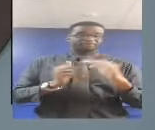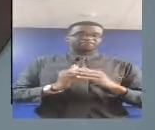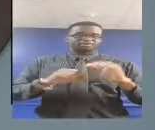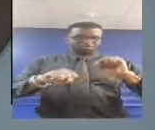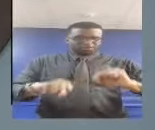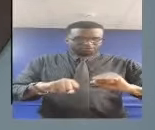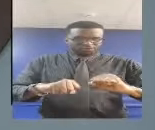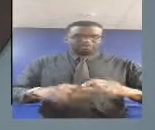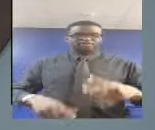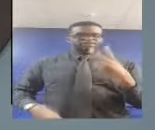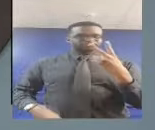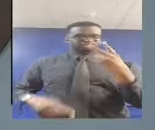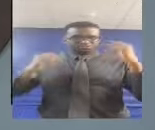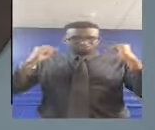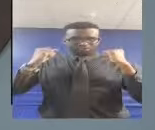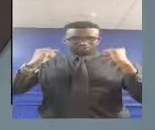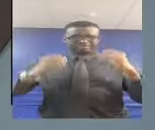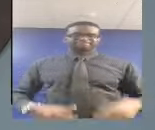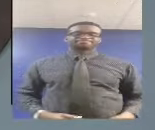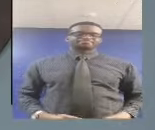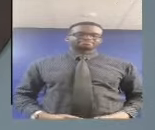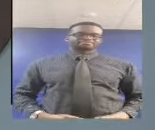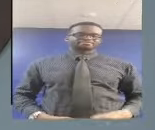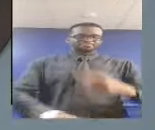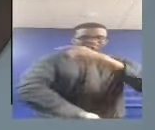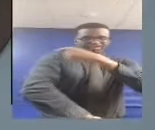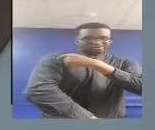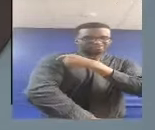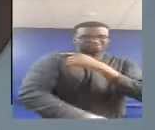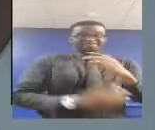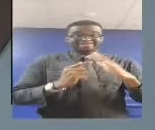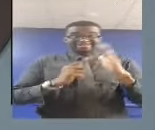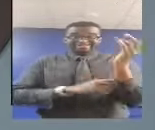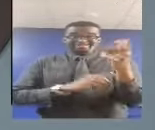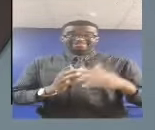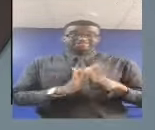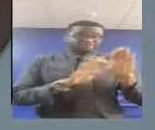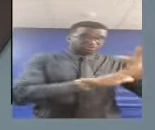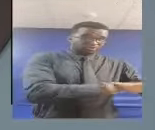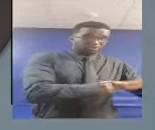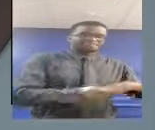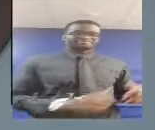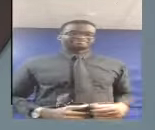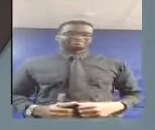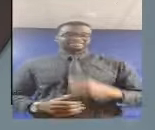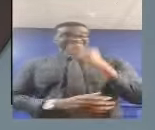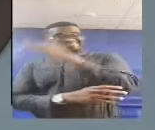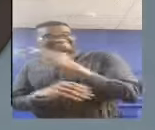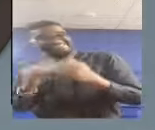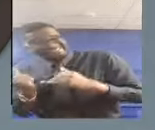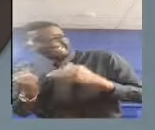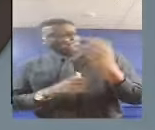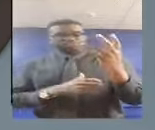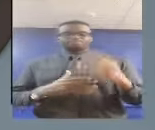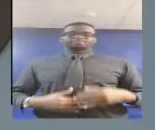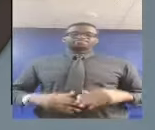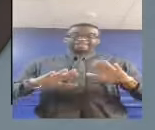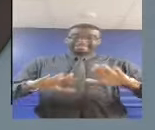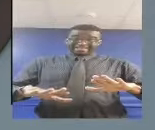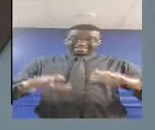another 2 weeks. The COVID-19 subcommittee of cabinet met yesterday until very late, and